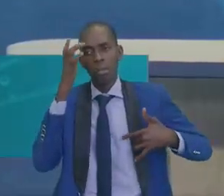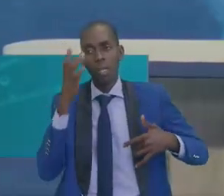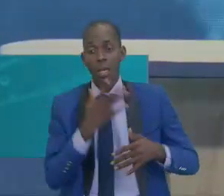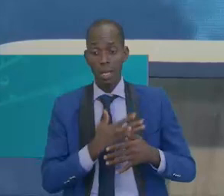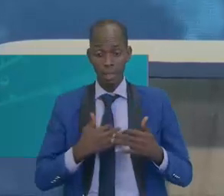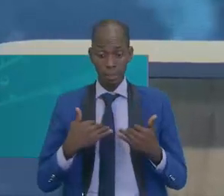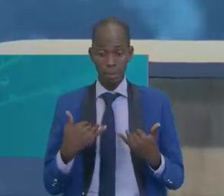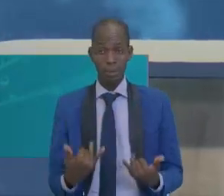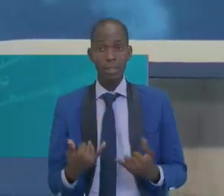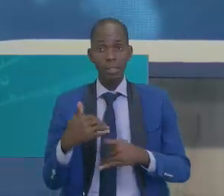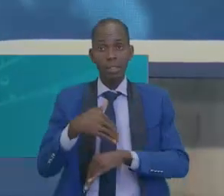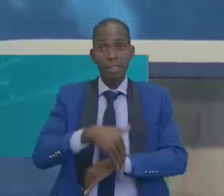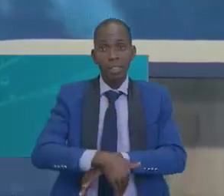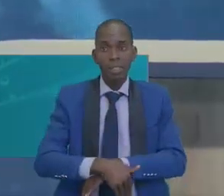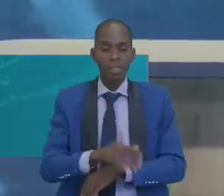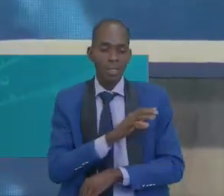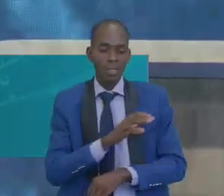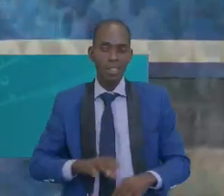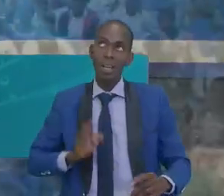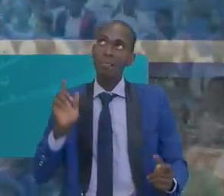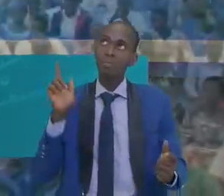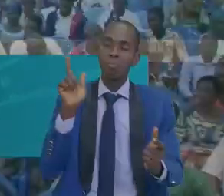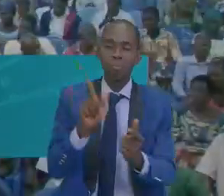tonight, Christ comes to you.